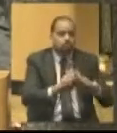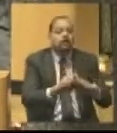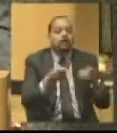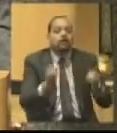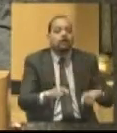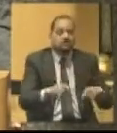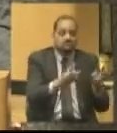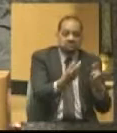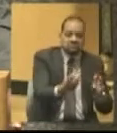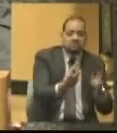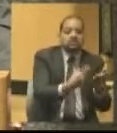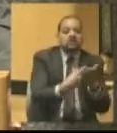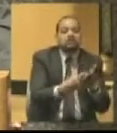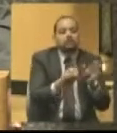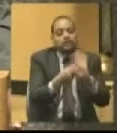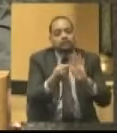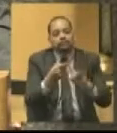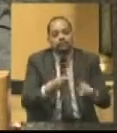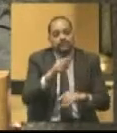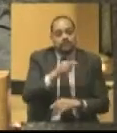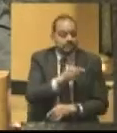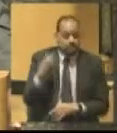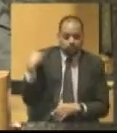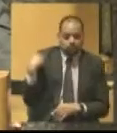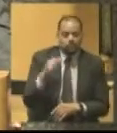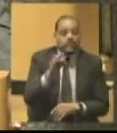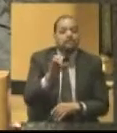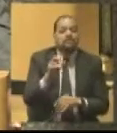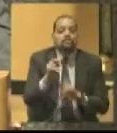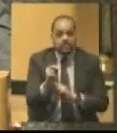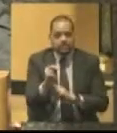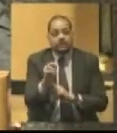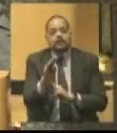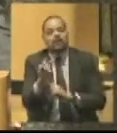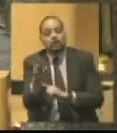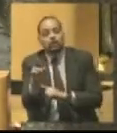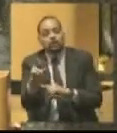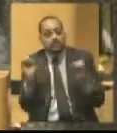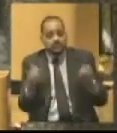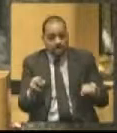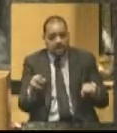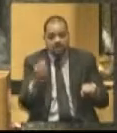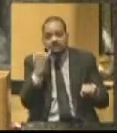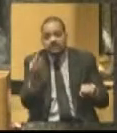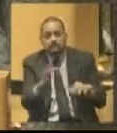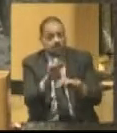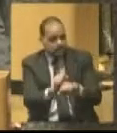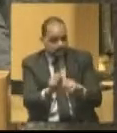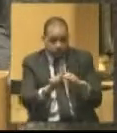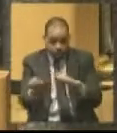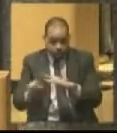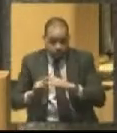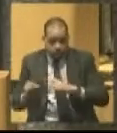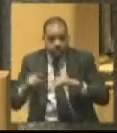General Benjamin Butler at Fortress Monroe in Virginia that he be allowed to withhold runaway slaves from their owners. 3 slaves had